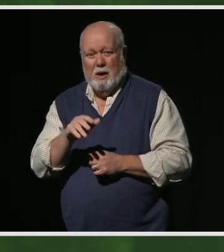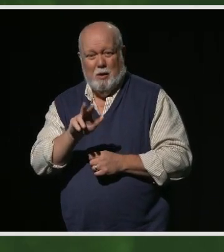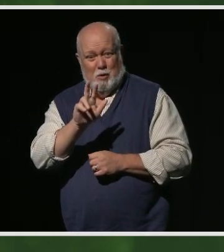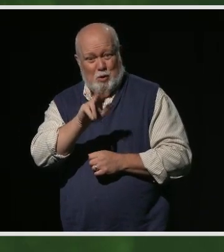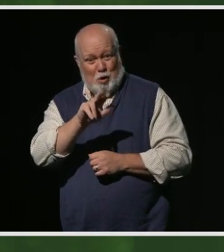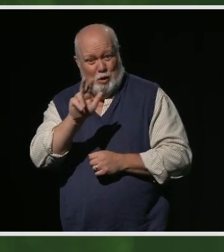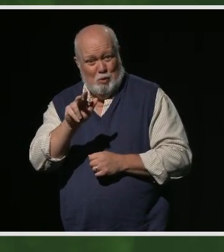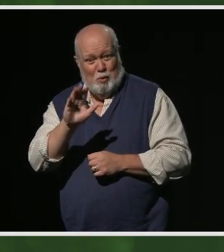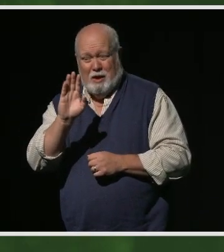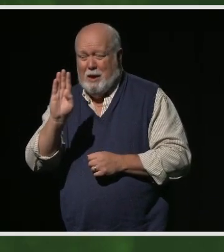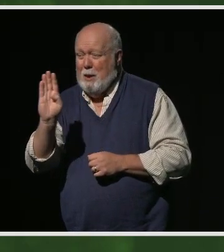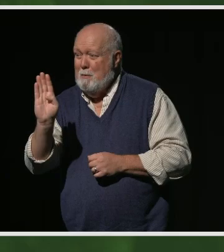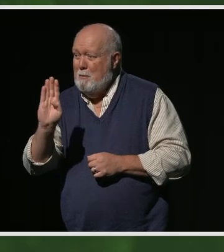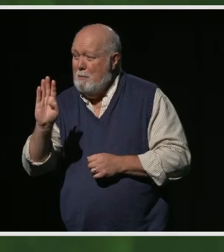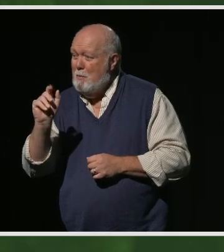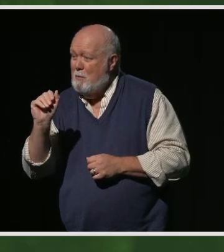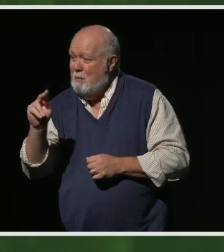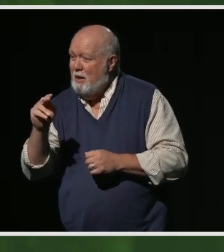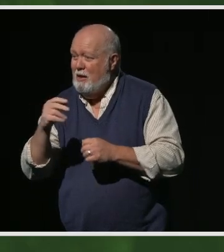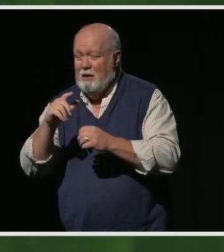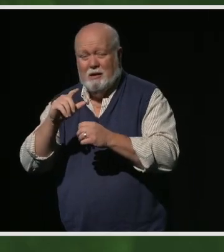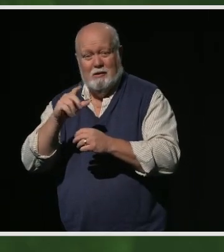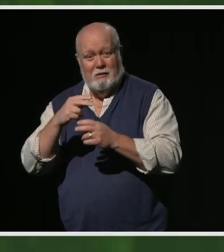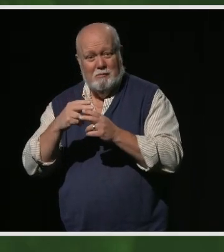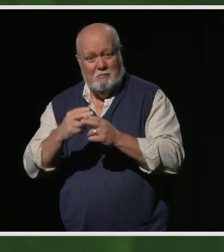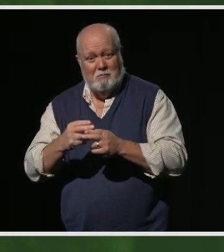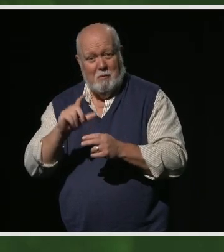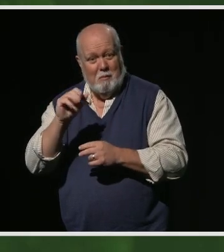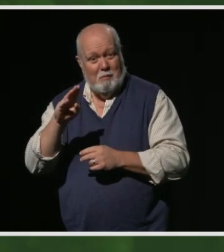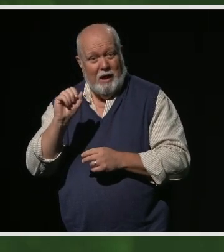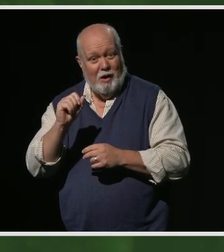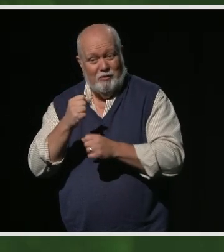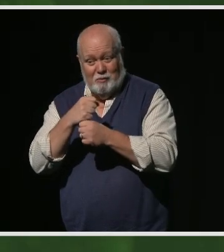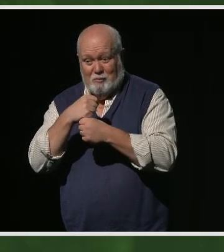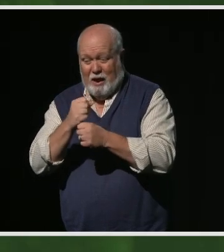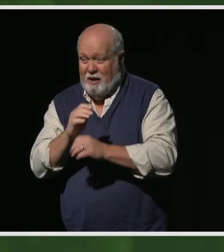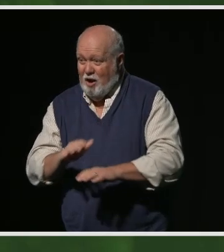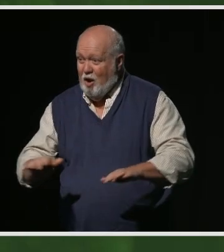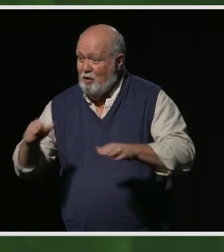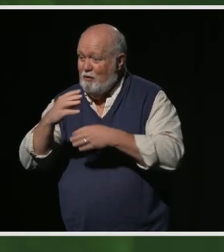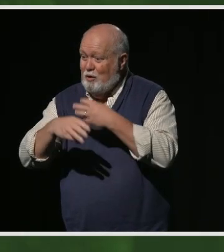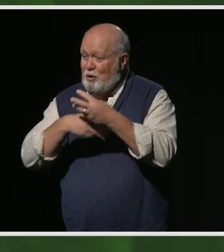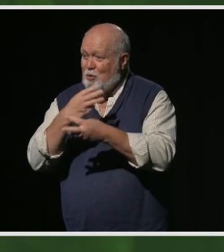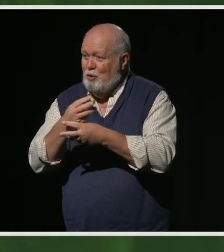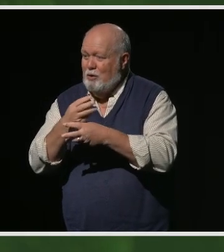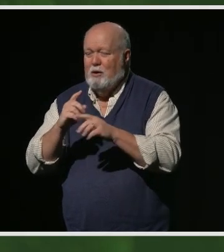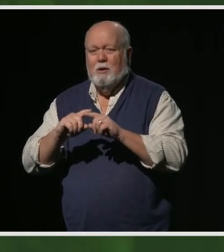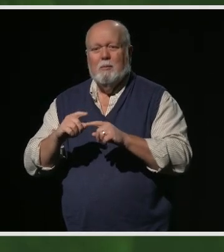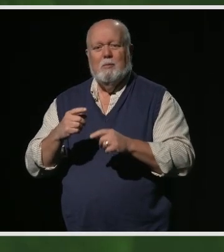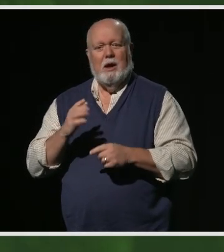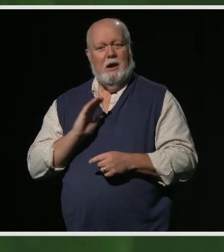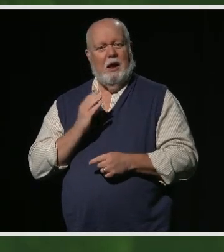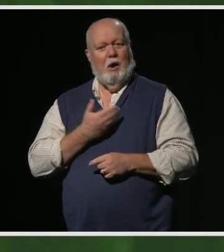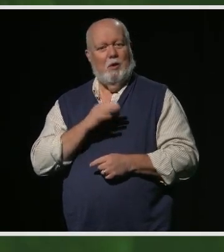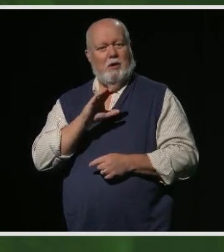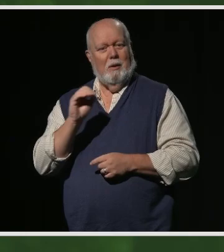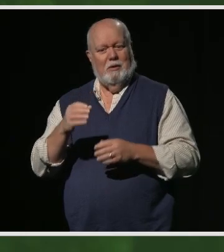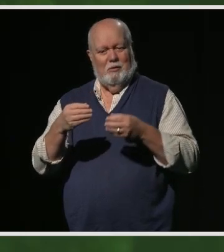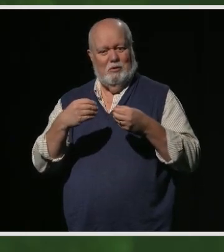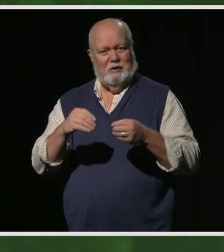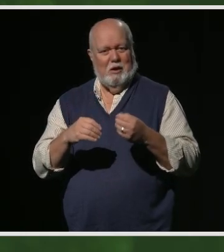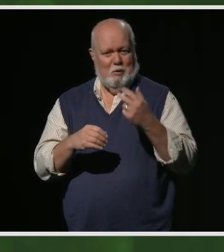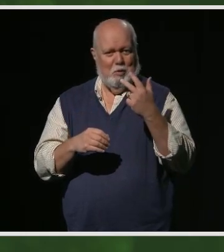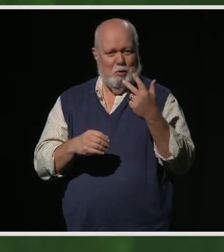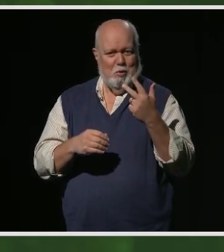pounds produced globally every year. And at Living Ink, we sell into three major categories. We sell into the